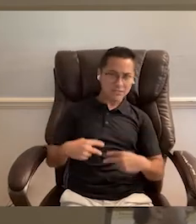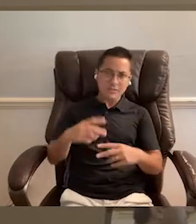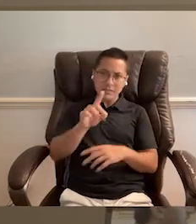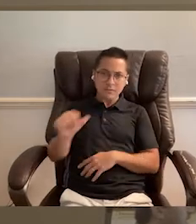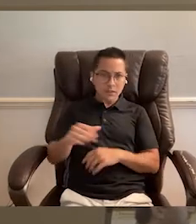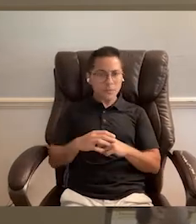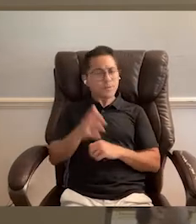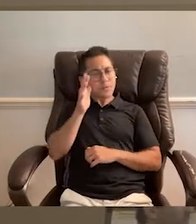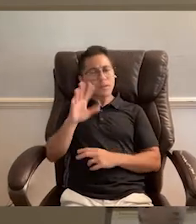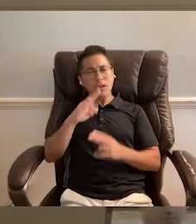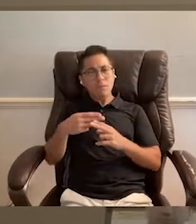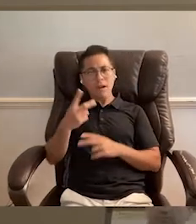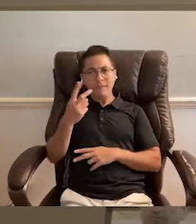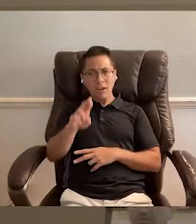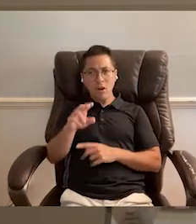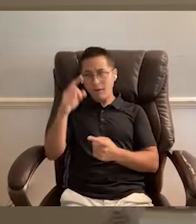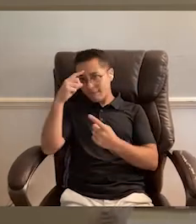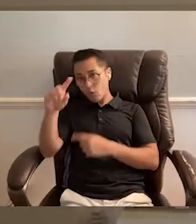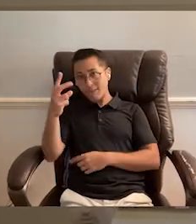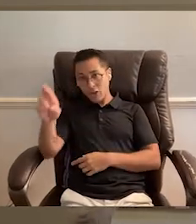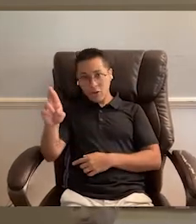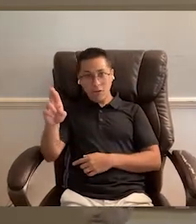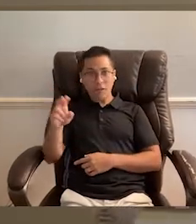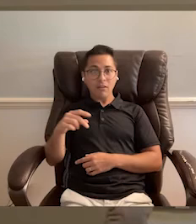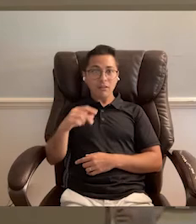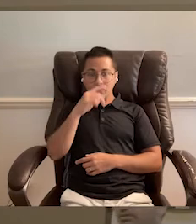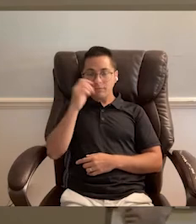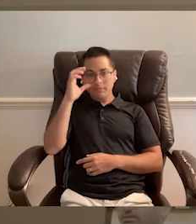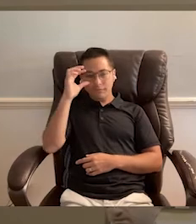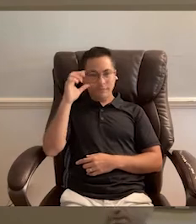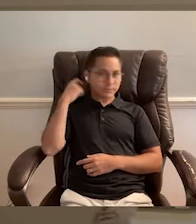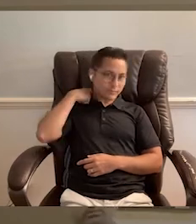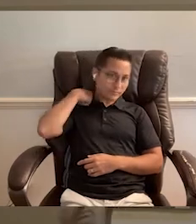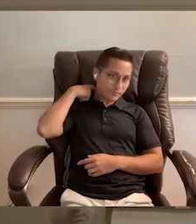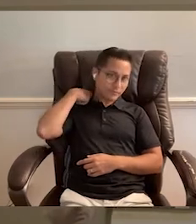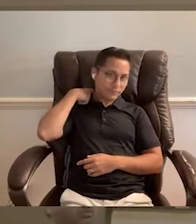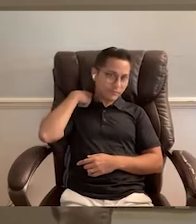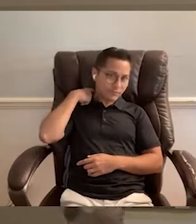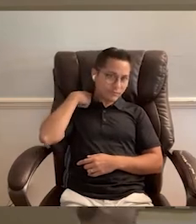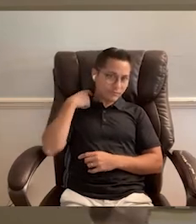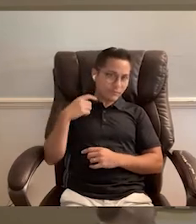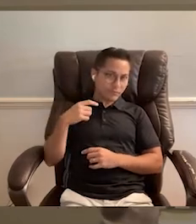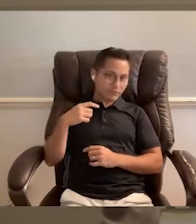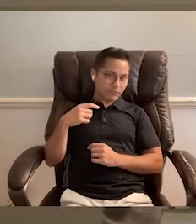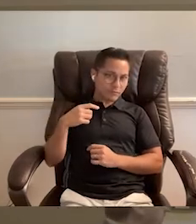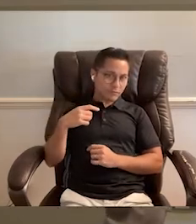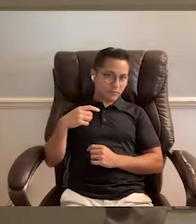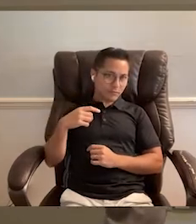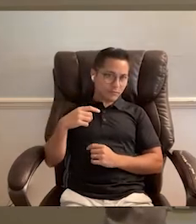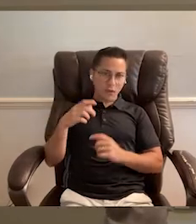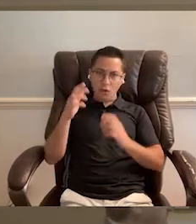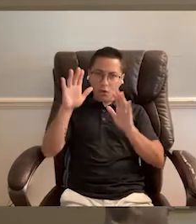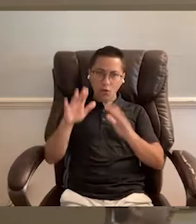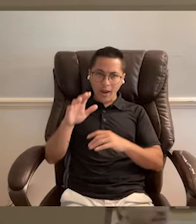And then I'm going to talk about hands-free wheelchair, where wheelchairs can be controlled without having your arms tied to the controller. And